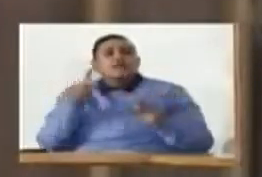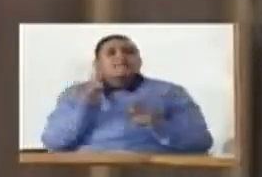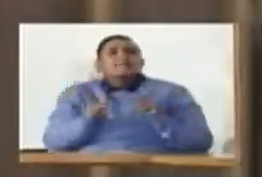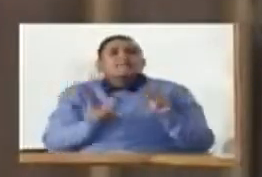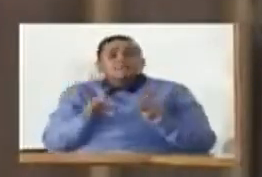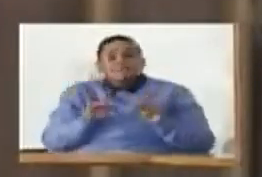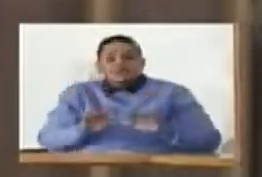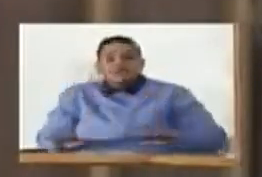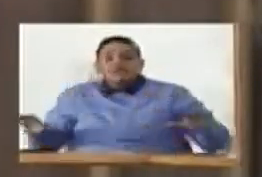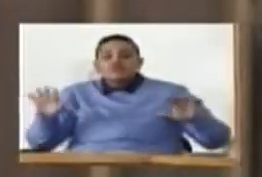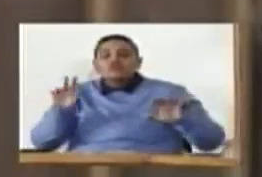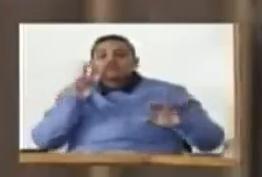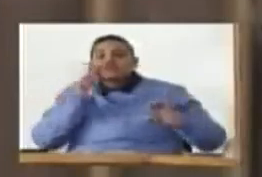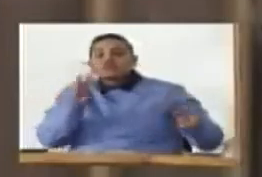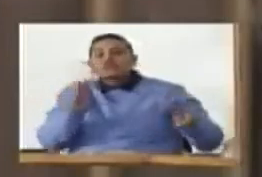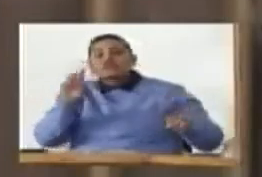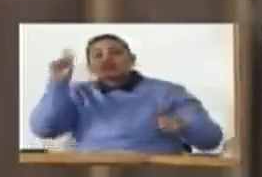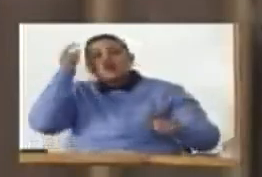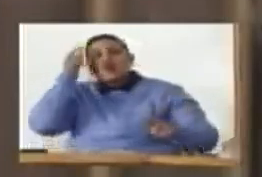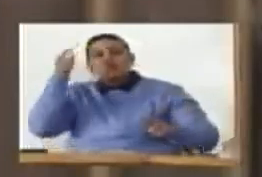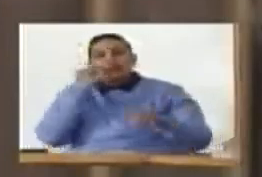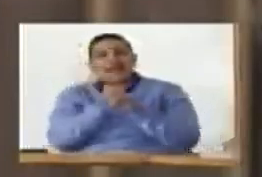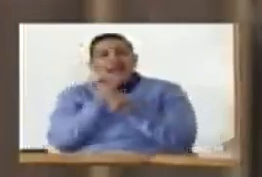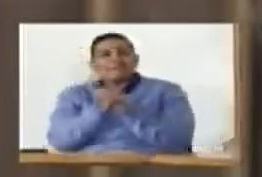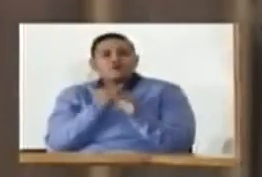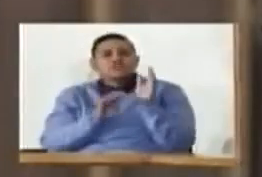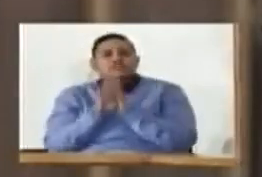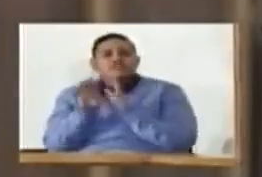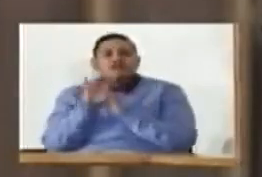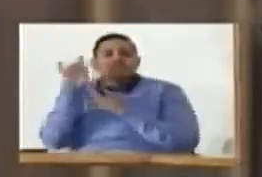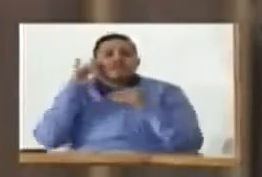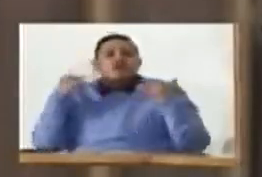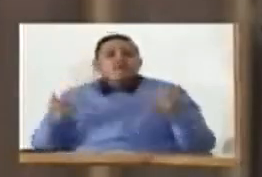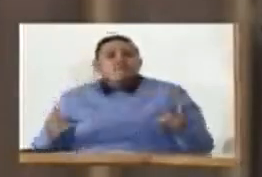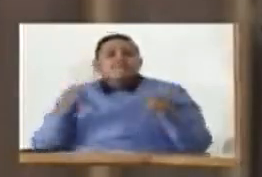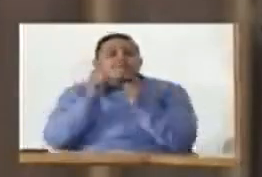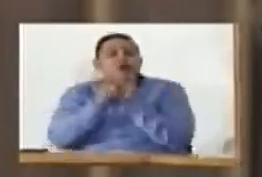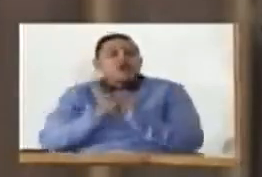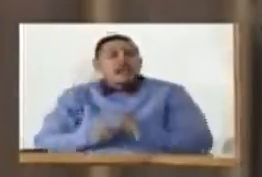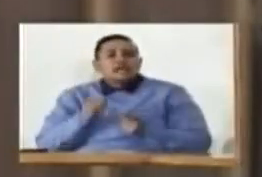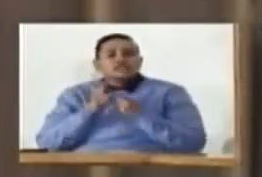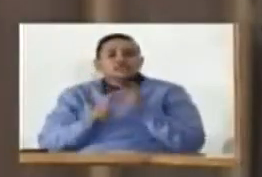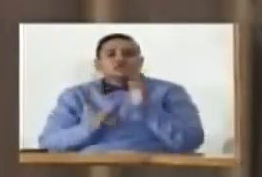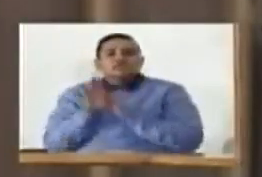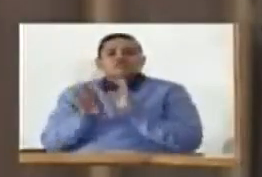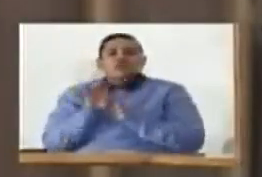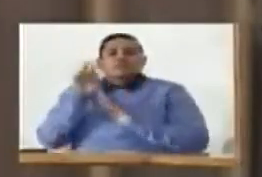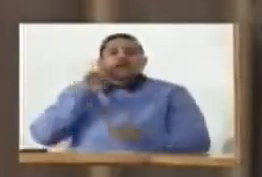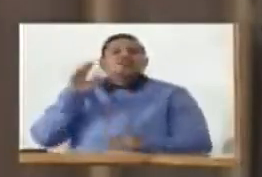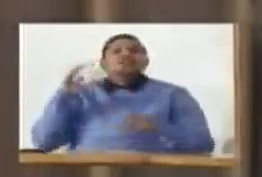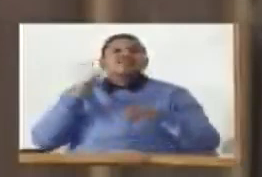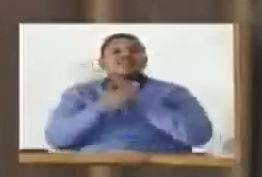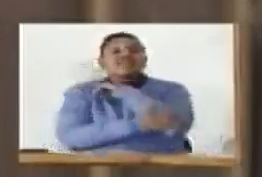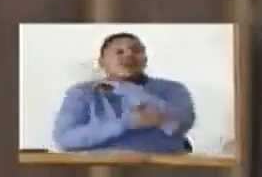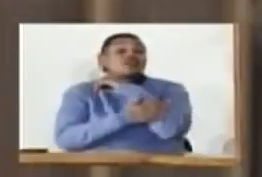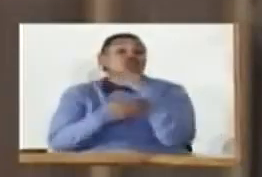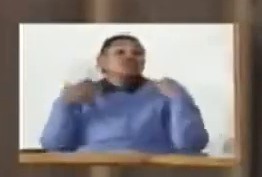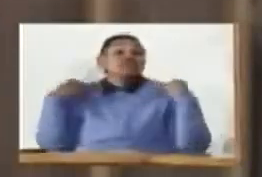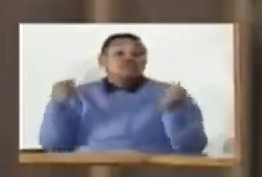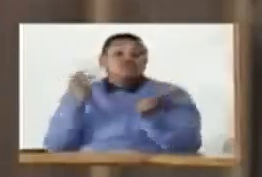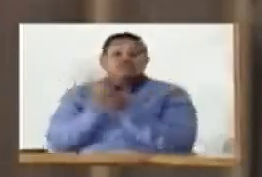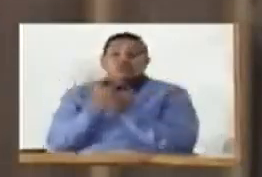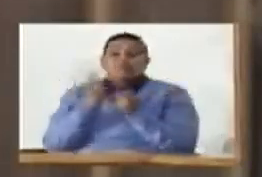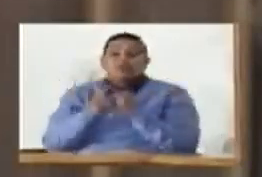people, towards the government campus development for the modernization and development of the National Heroes Park and surrounding